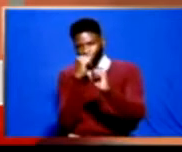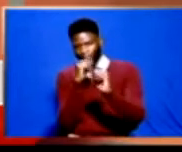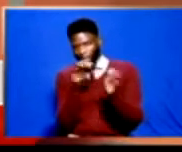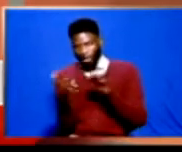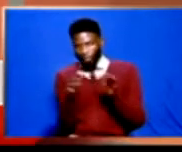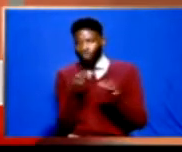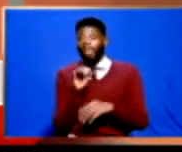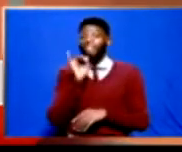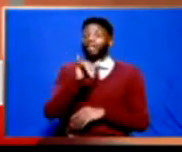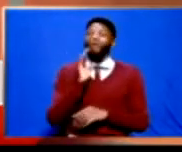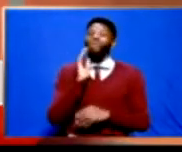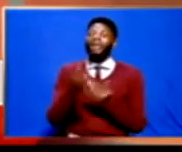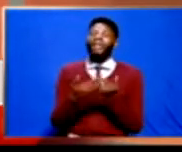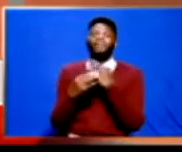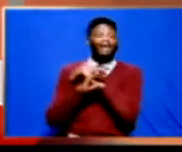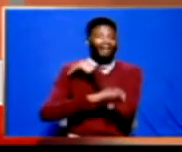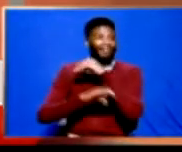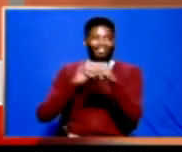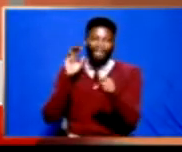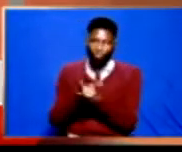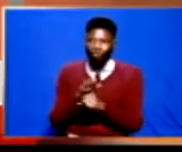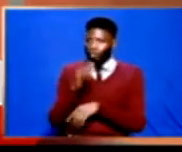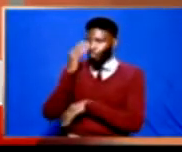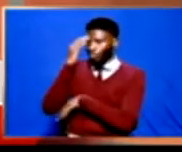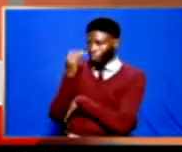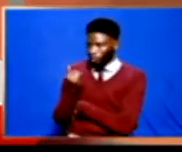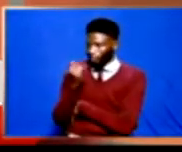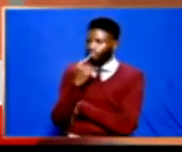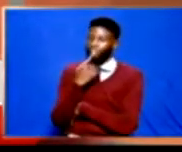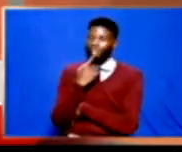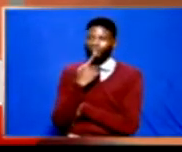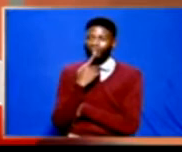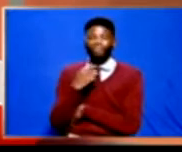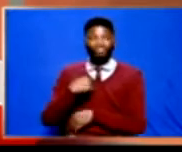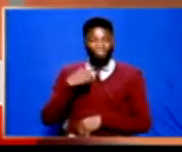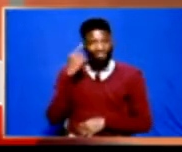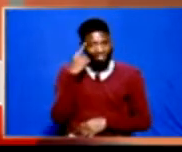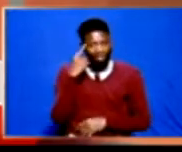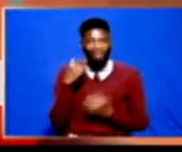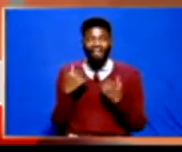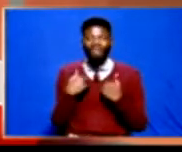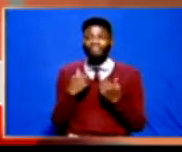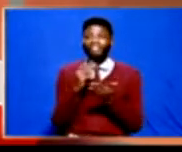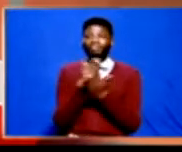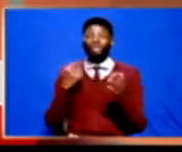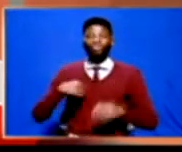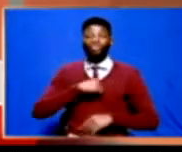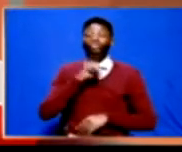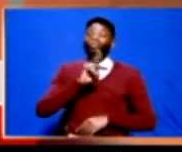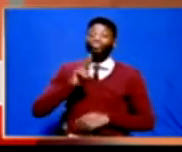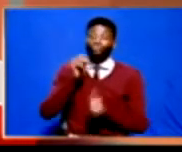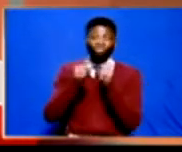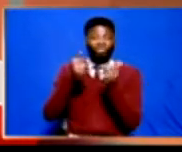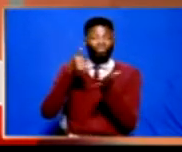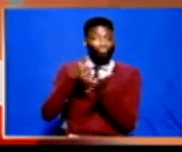have for the country is quite big, because I think there is no item that we use right now that does not contain an